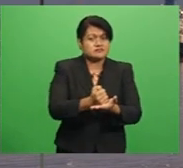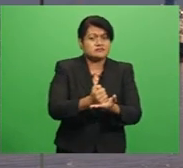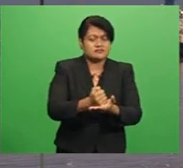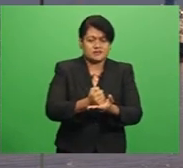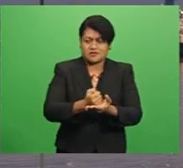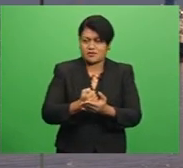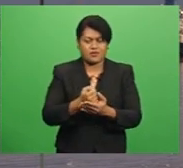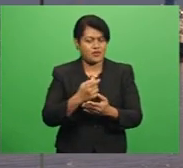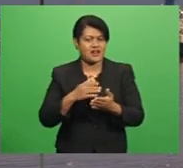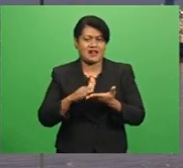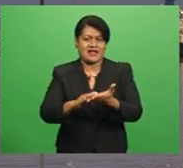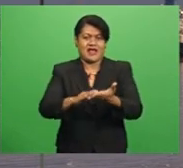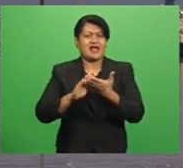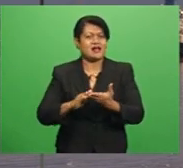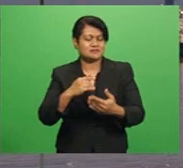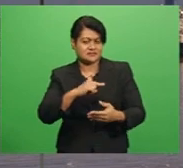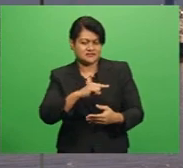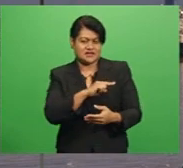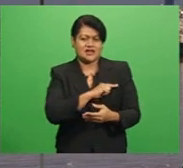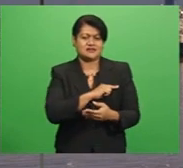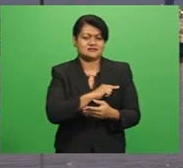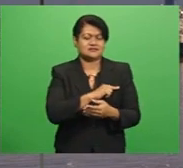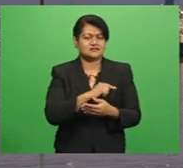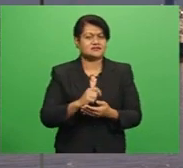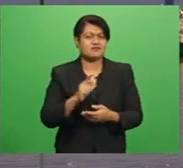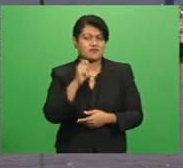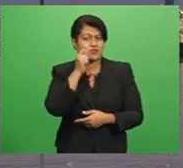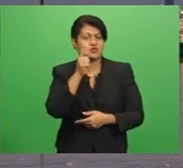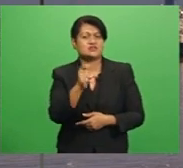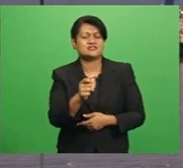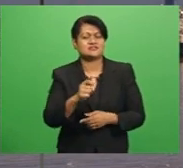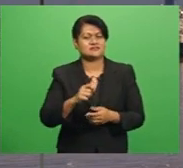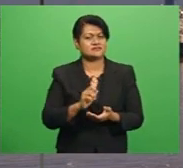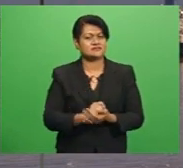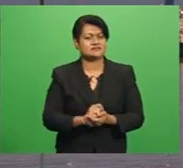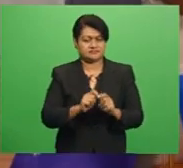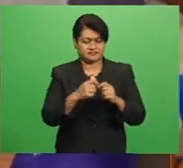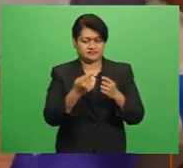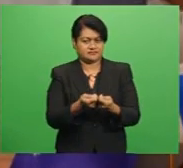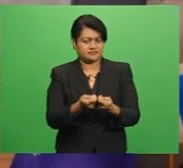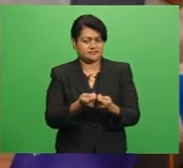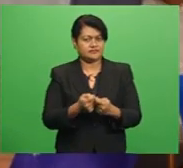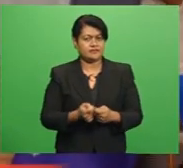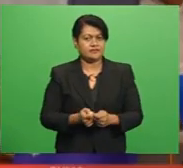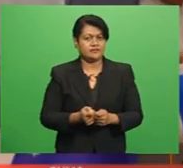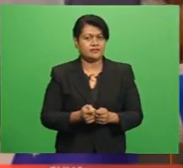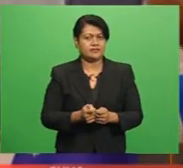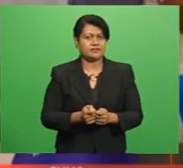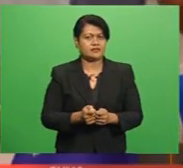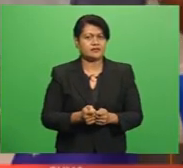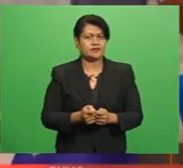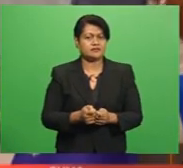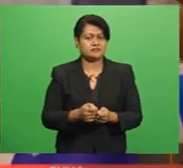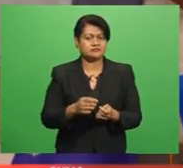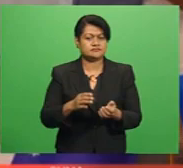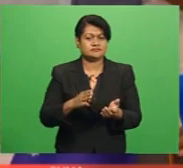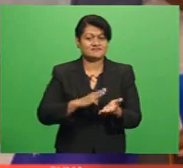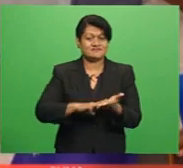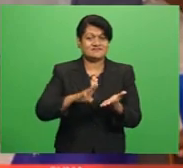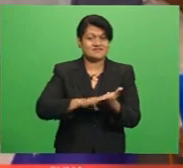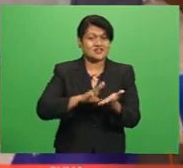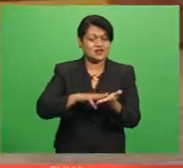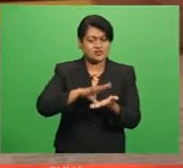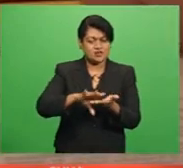given the inability to raise revenue from the tourism sector. Venina Rakautonga reports. The multi-million-dollar grant will